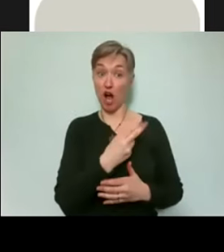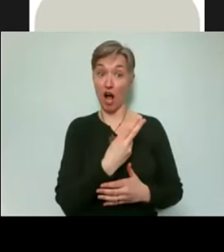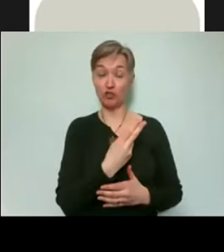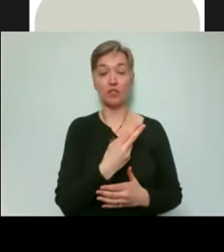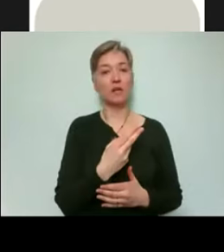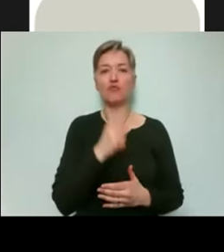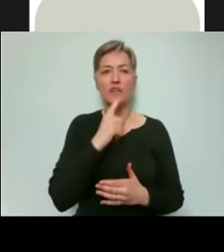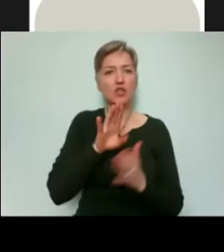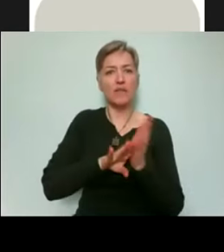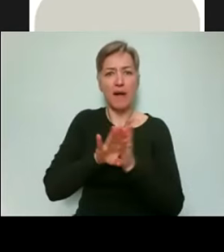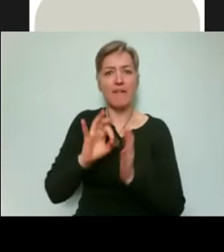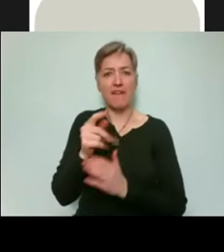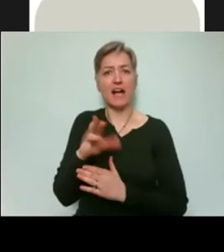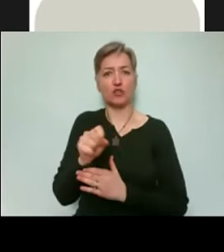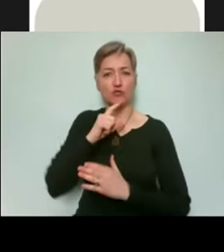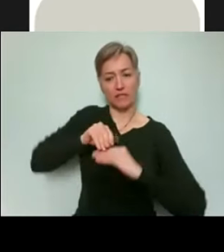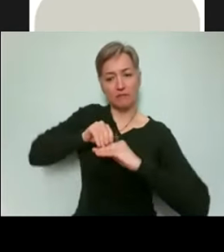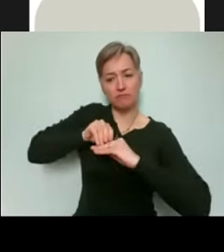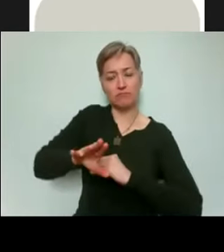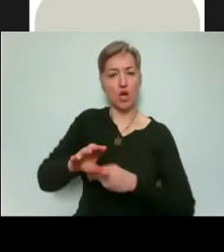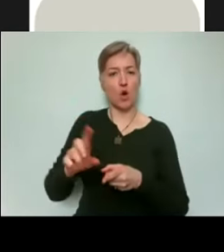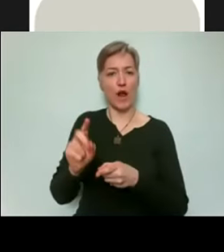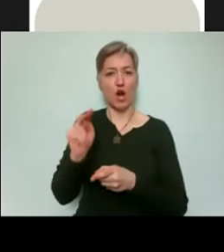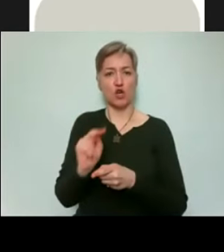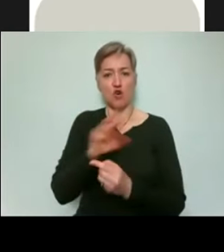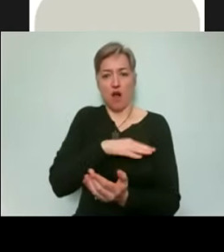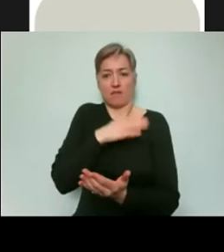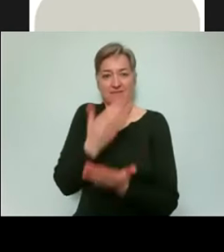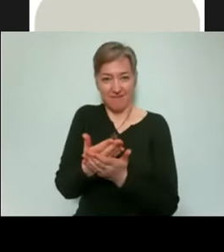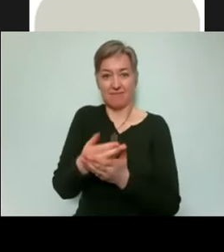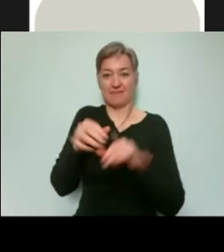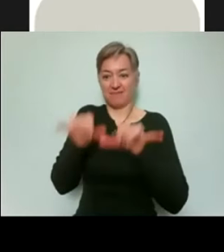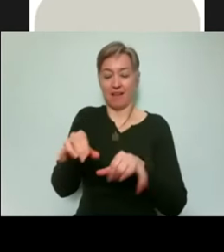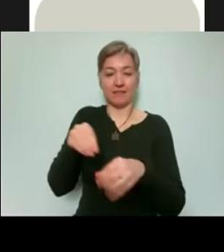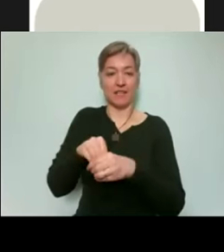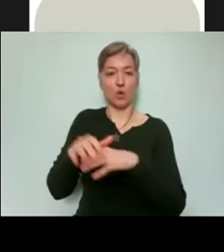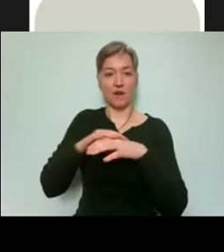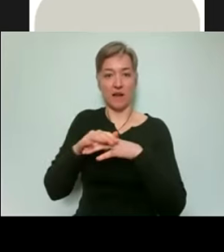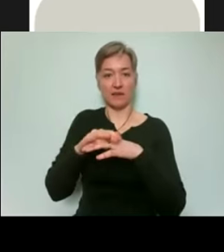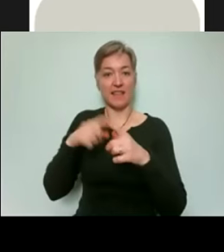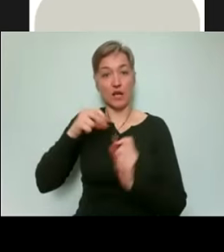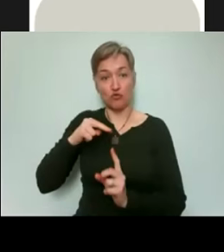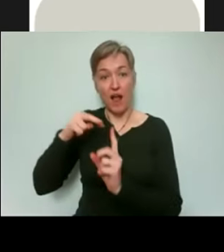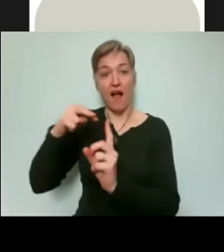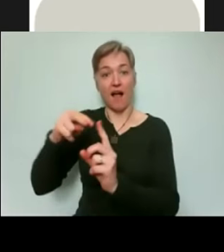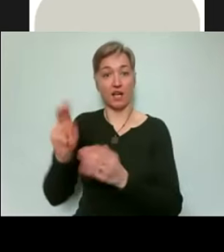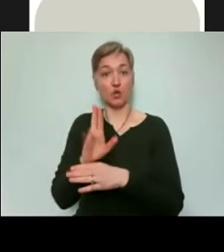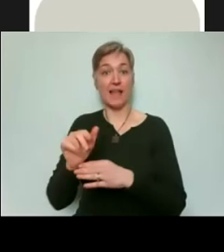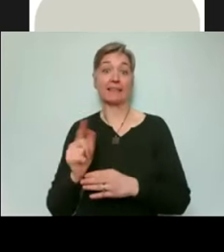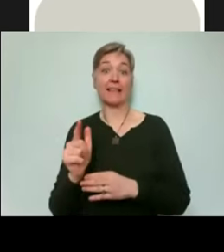play a key role in determining where a neuron ends up in the cortex that you can track and leverage later on in development